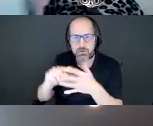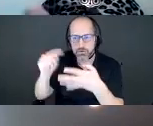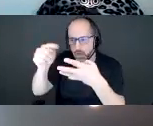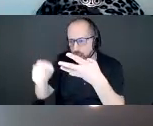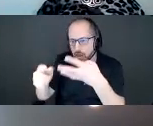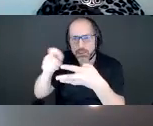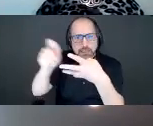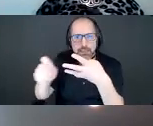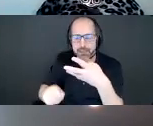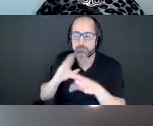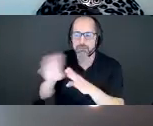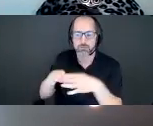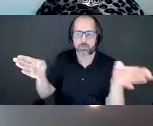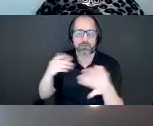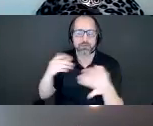to